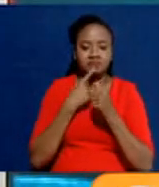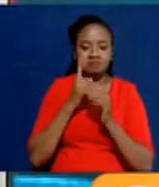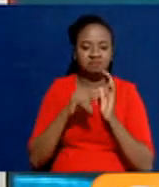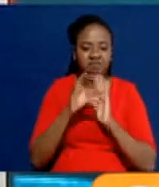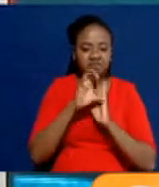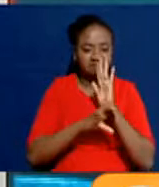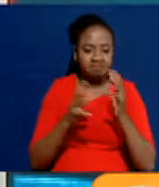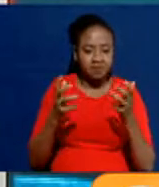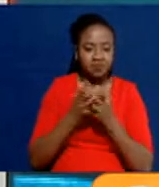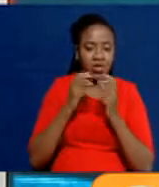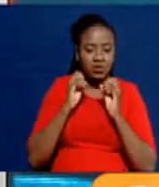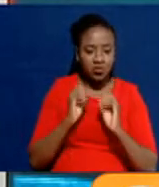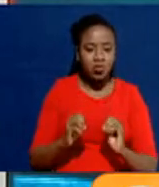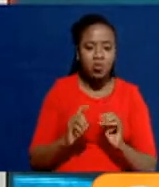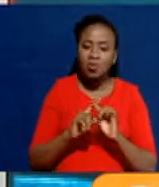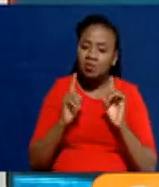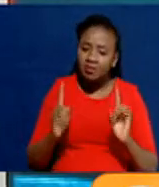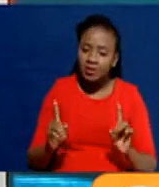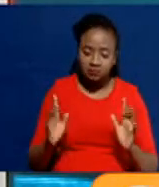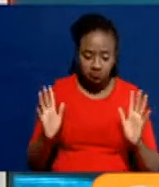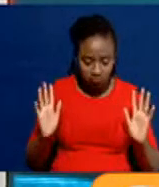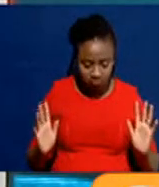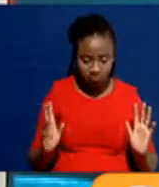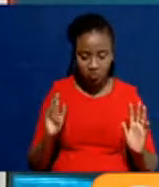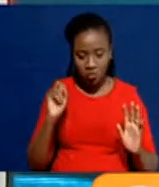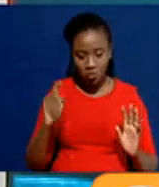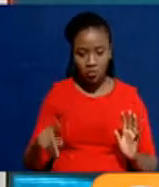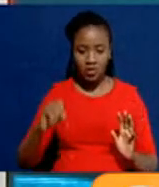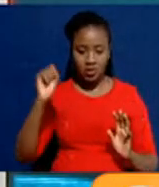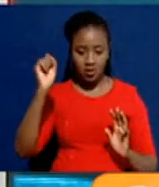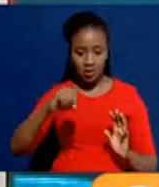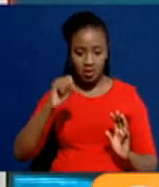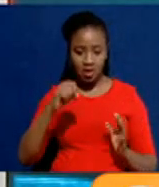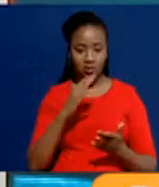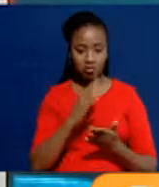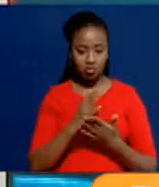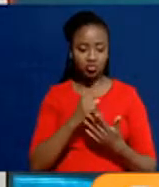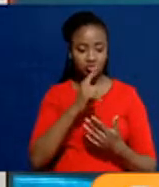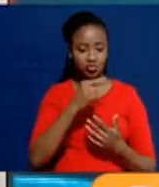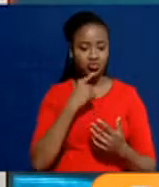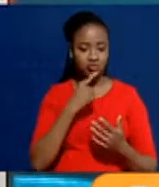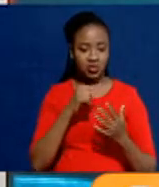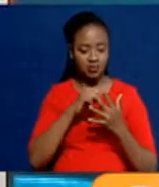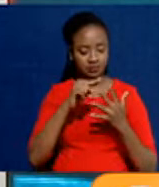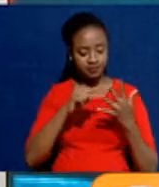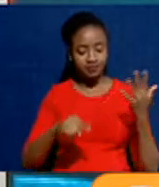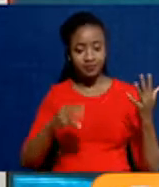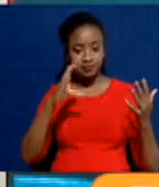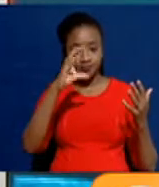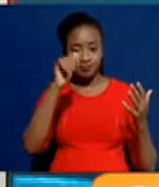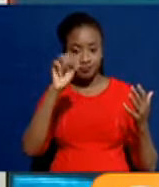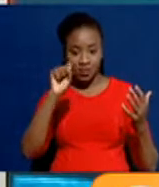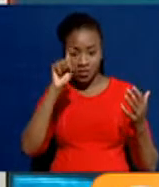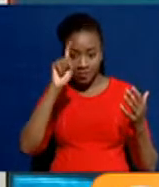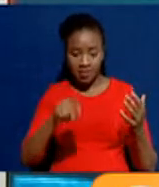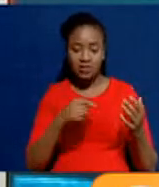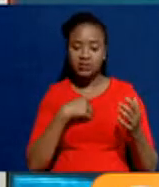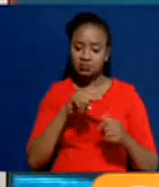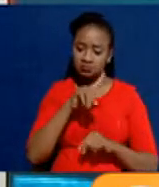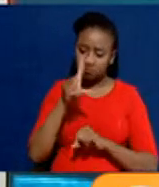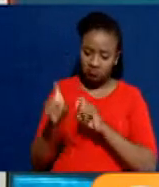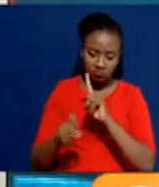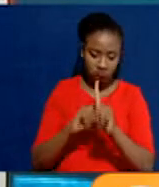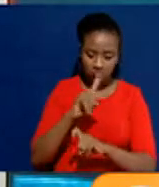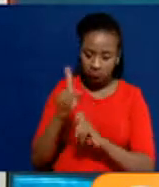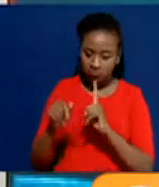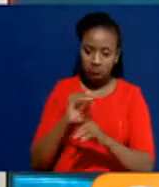and said that, yes, you raise substantive grounds, and actually a cabinet secretary must be vetted at every